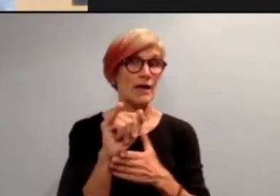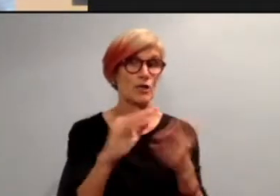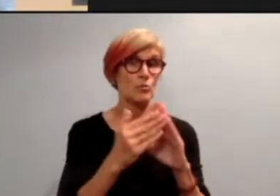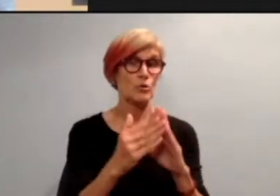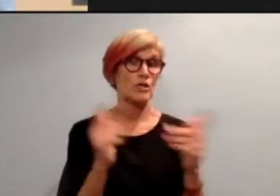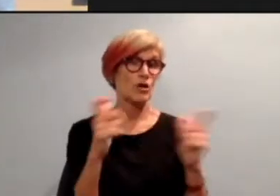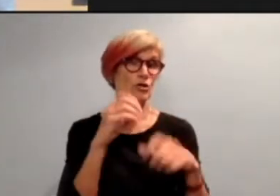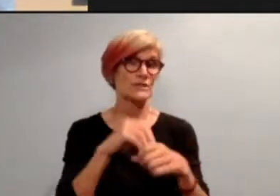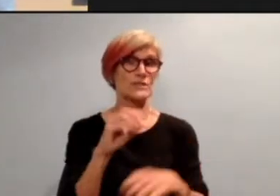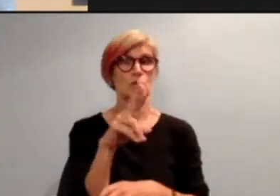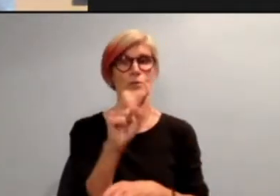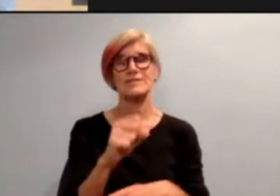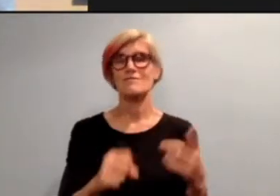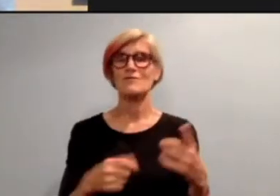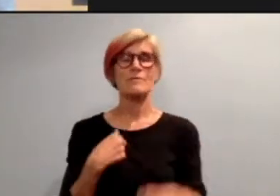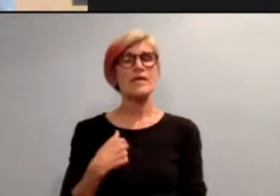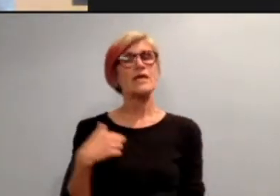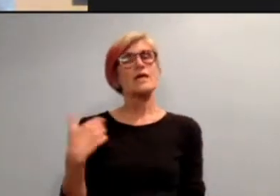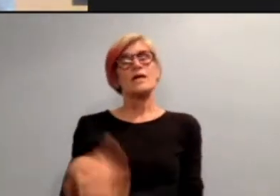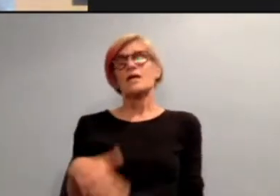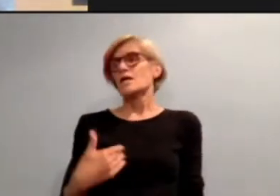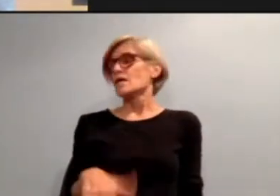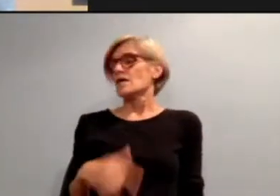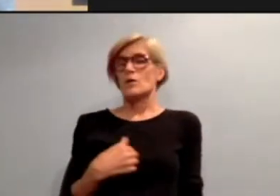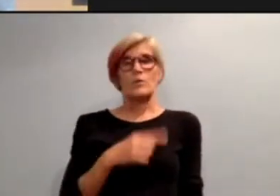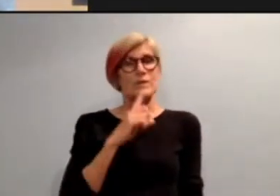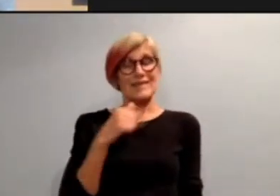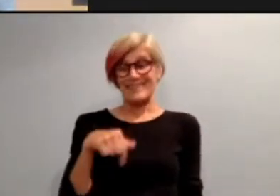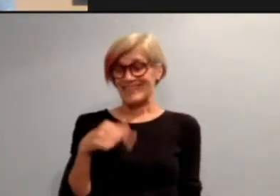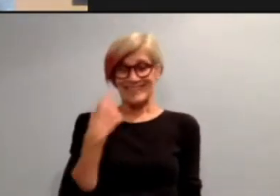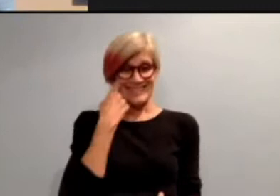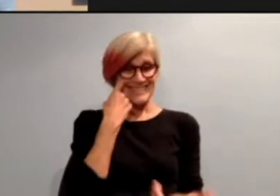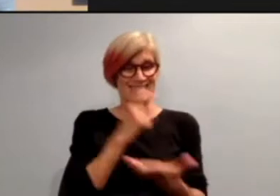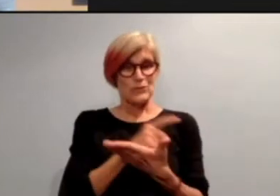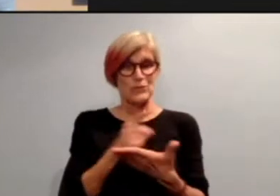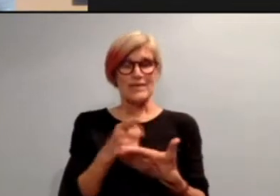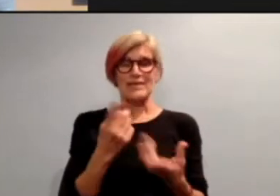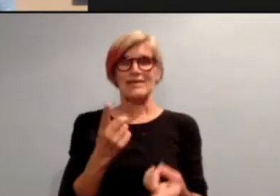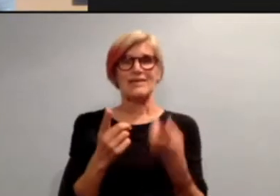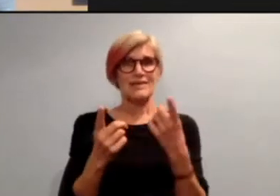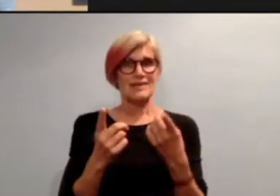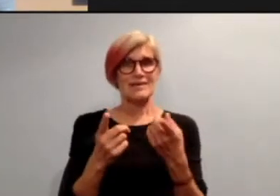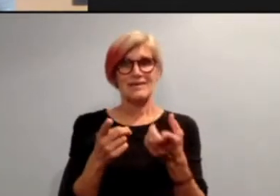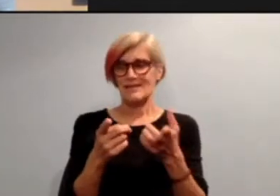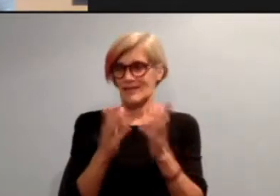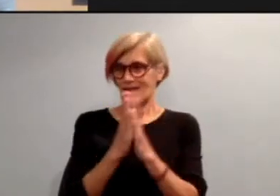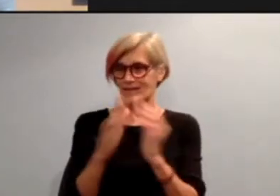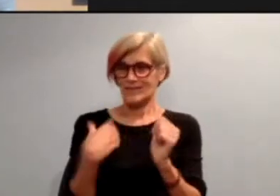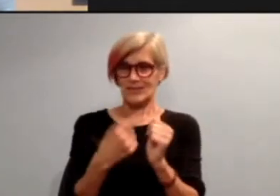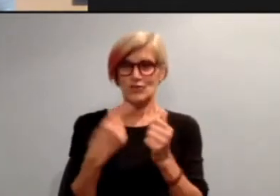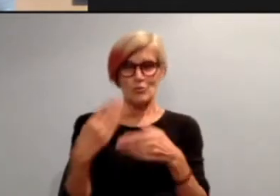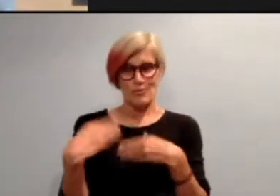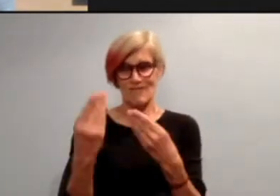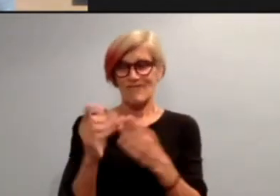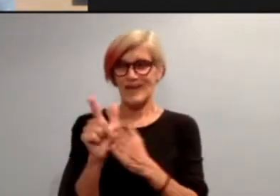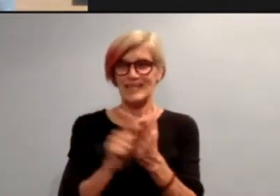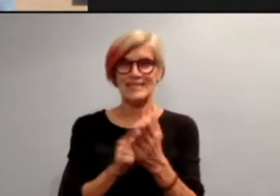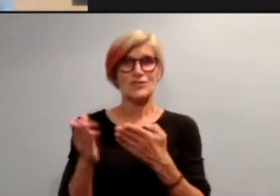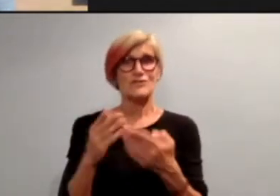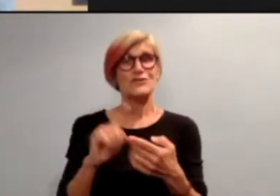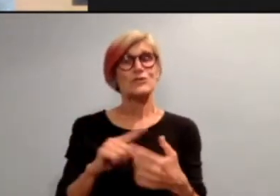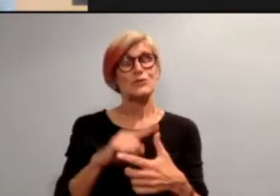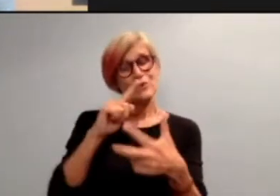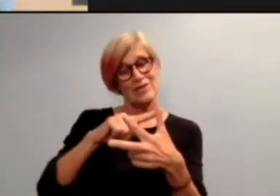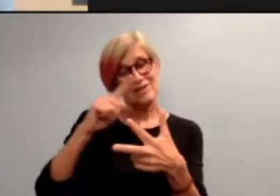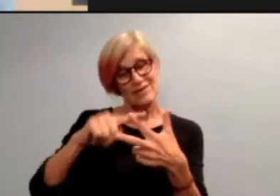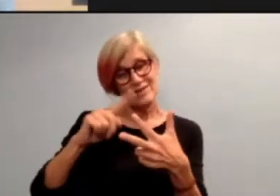me down. Just this past week, we got requests to help provide legal services to 3 different Asian families